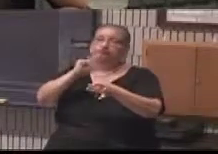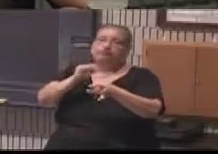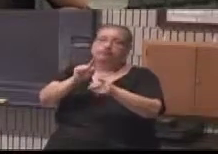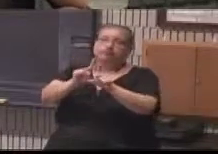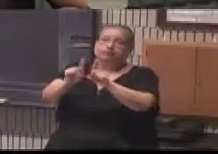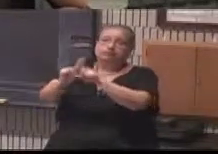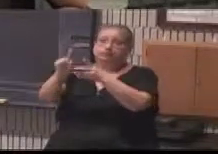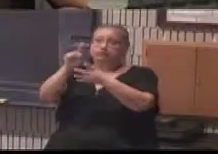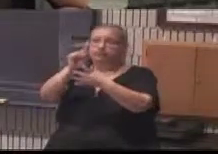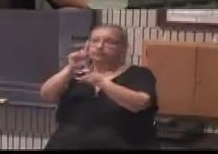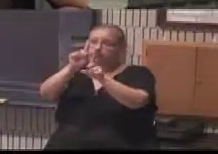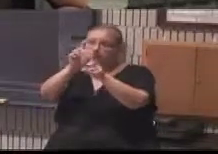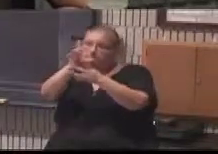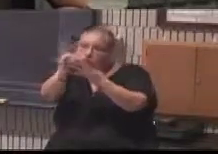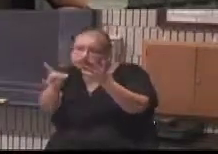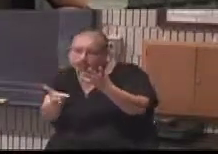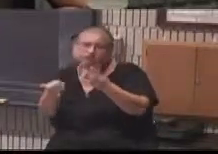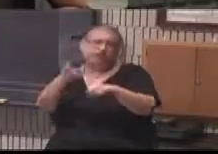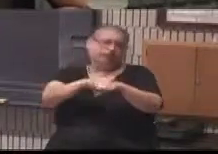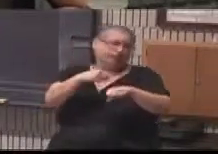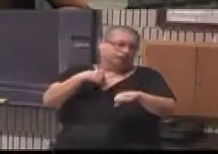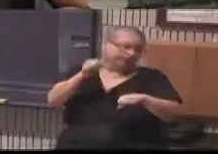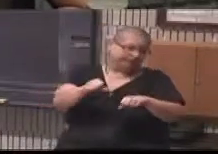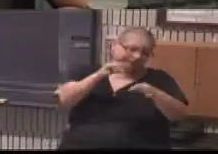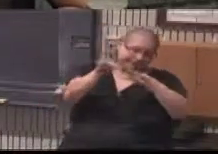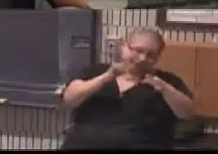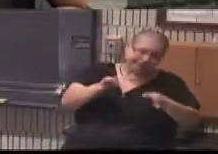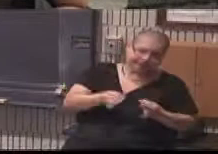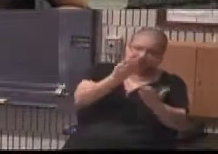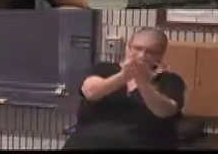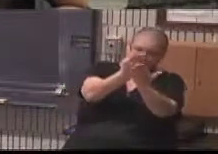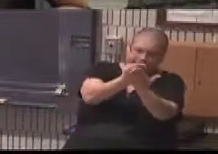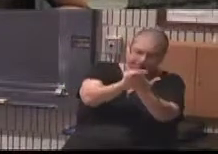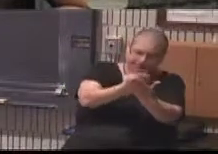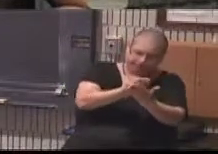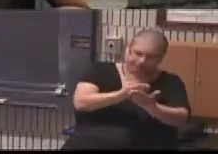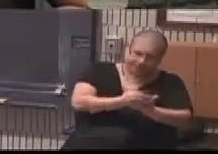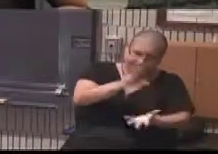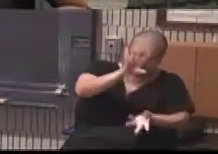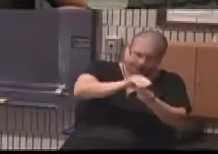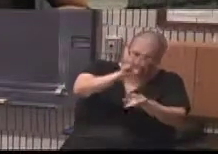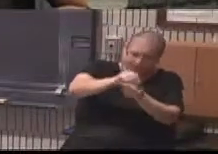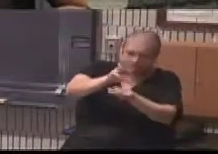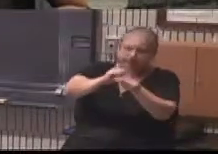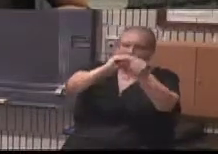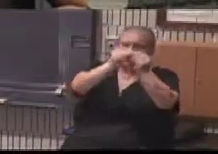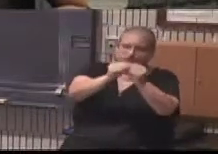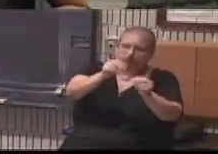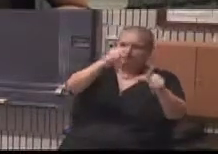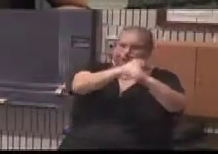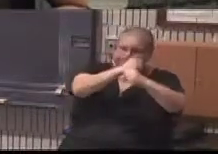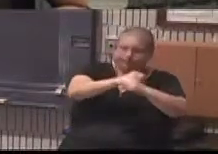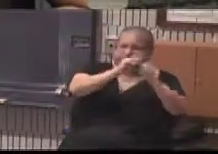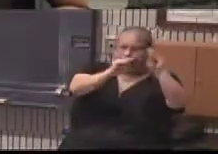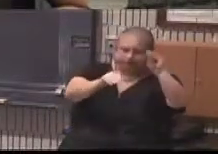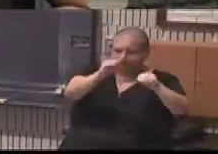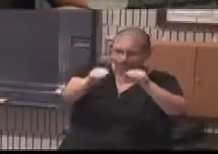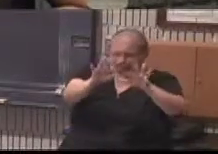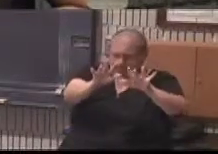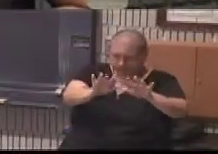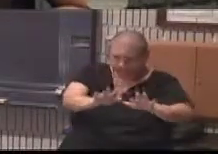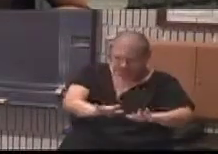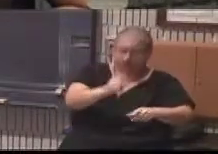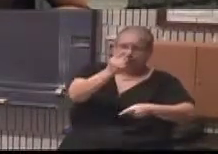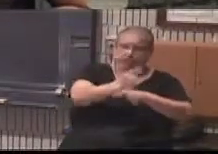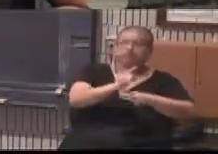these statistics and figures and facts about ALS, and it's interesting to hear. But what it comes down to is that every person diagnosed